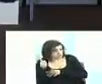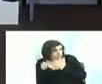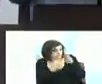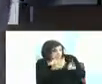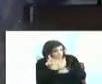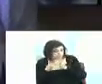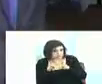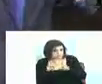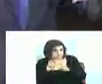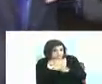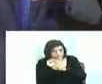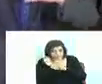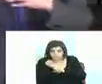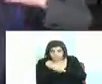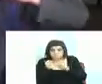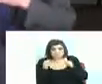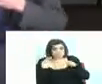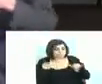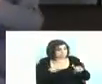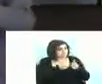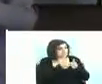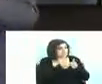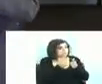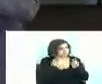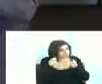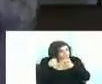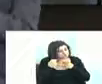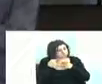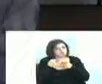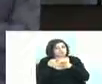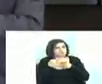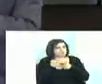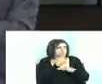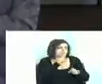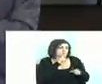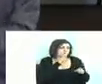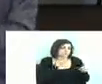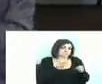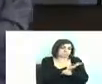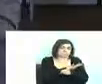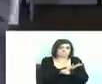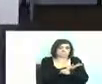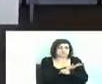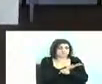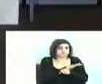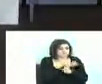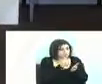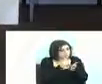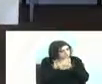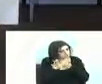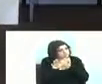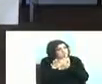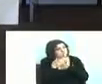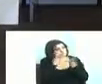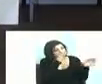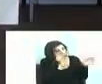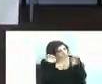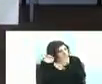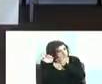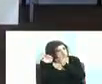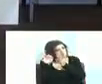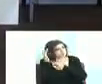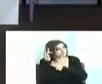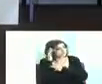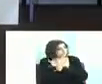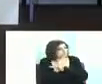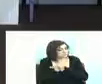when circumstances and challenge kind of come by, they get completely swept away and distracted? Why is